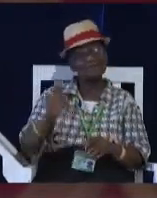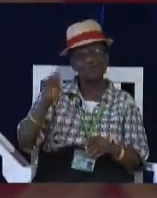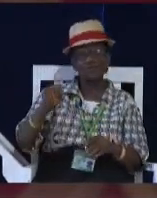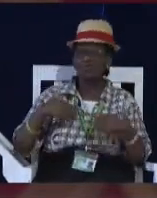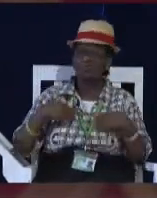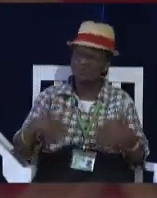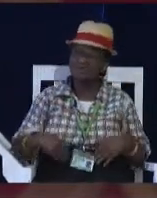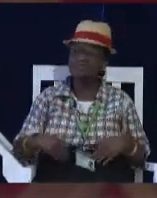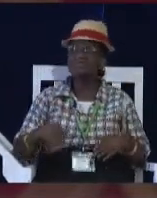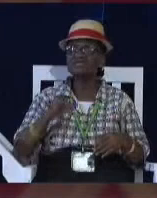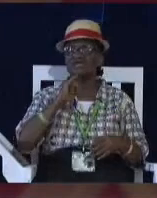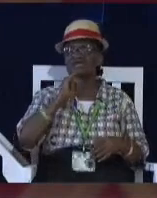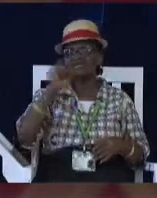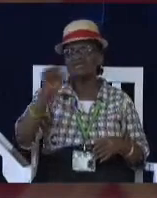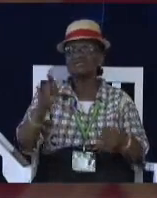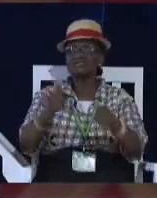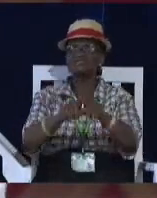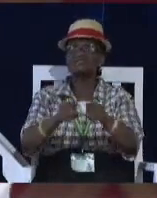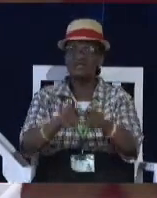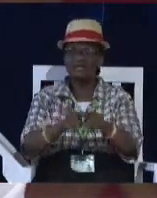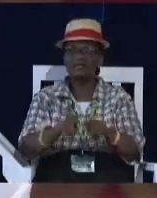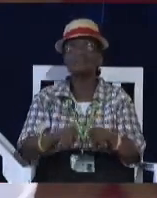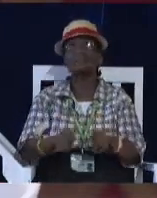other. That's how wonderful God is.